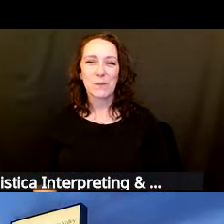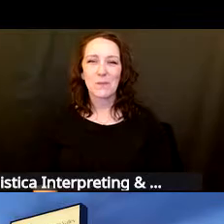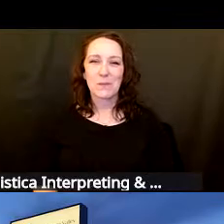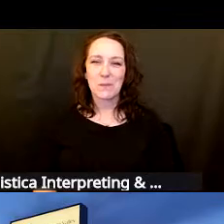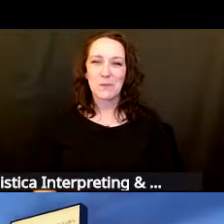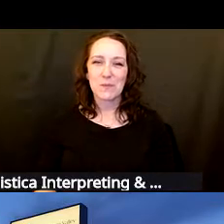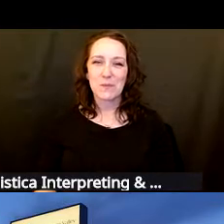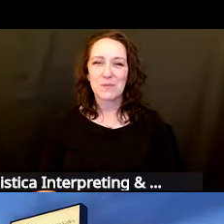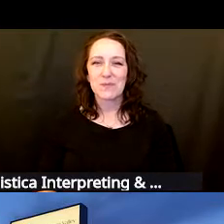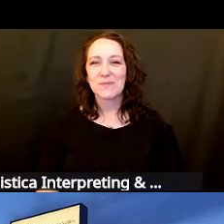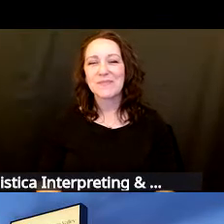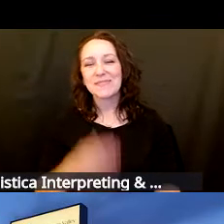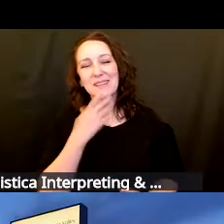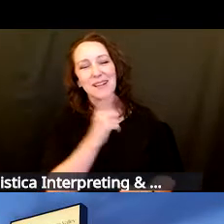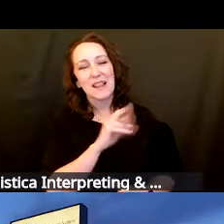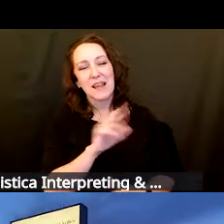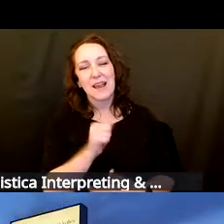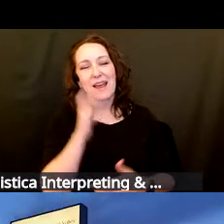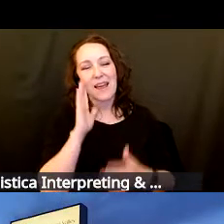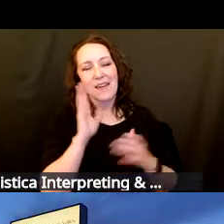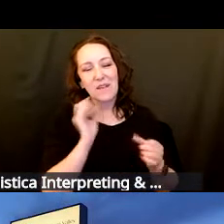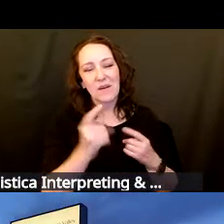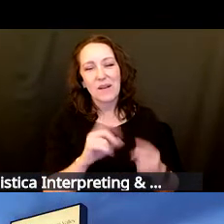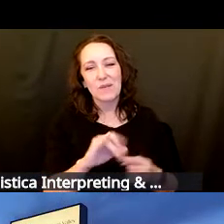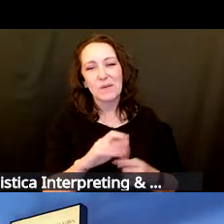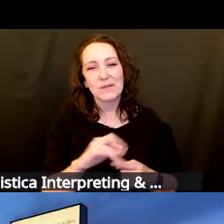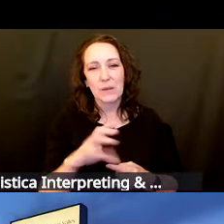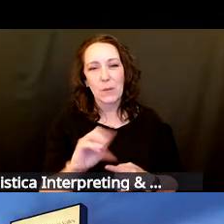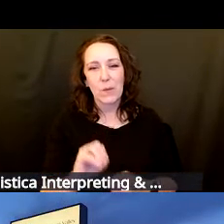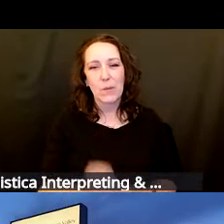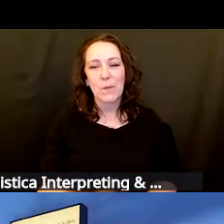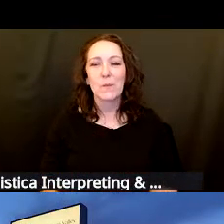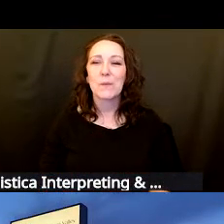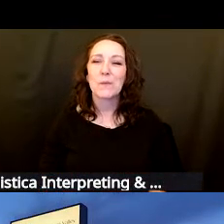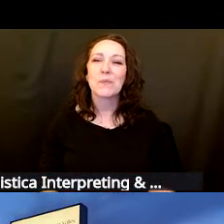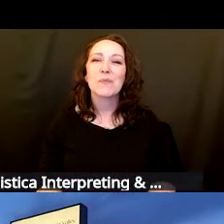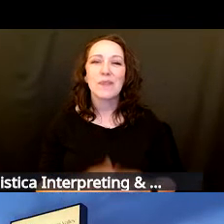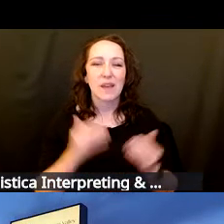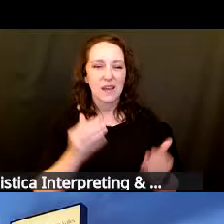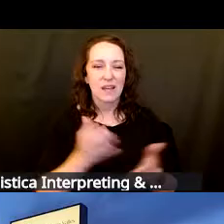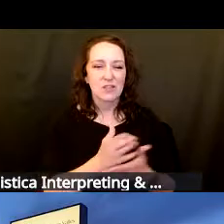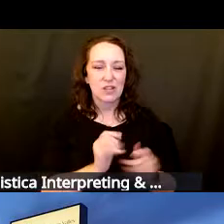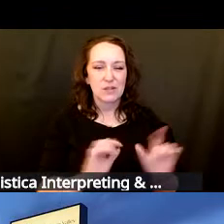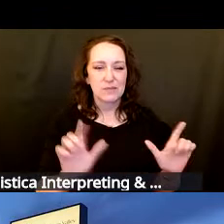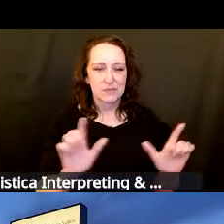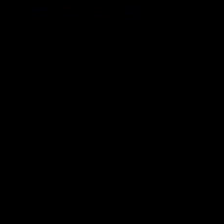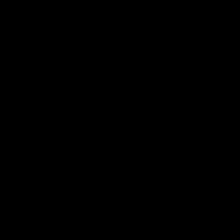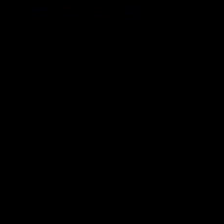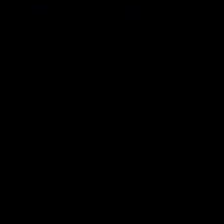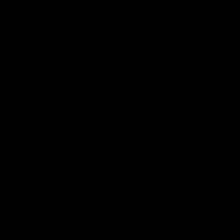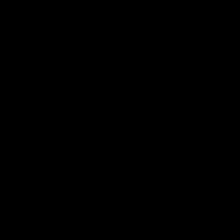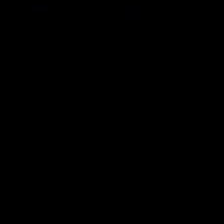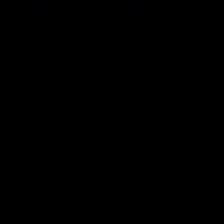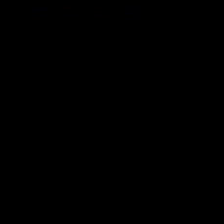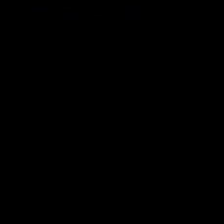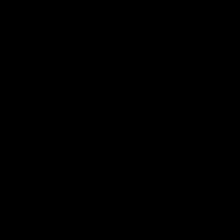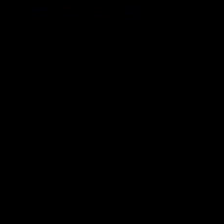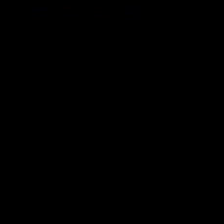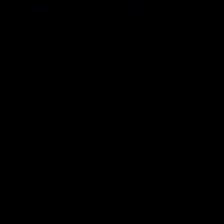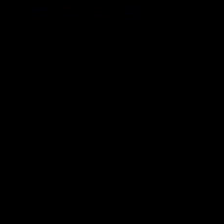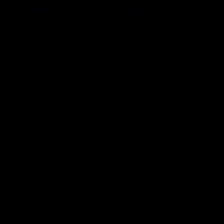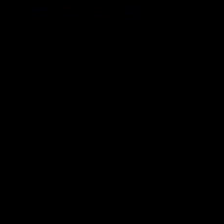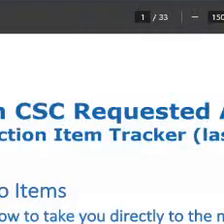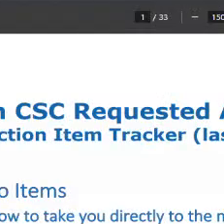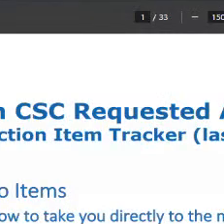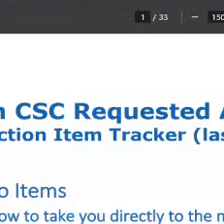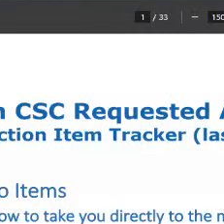Thank you, Laura. Hi, everyone. This is Rocio. Let me go ahead and share my screen so we can get started with the action items.